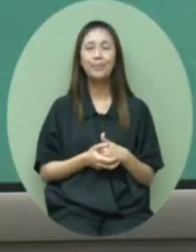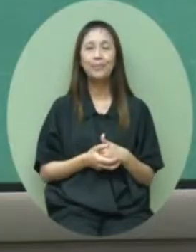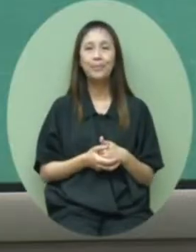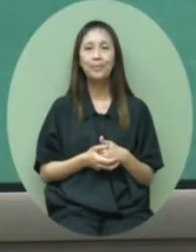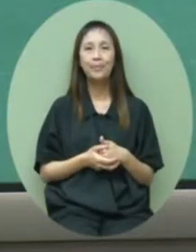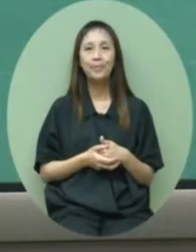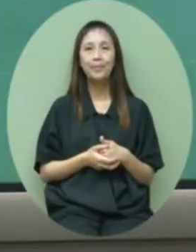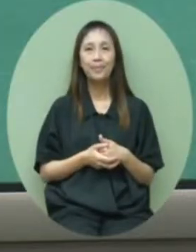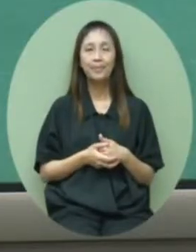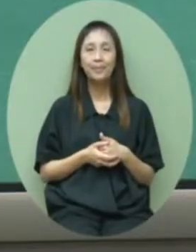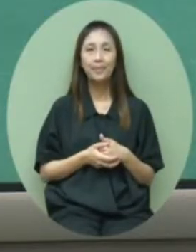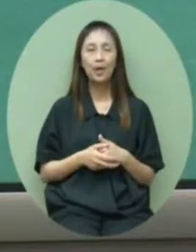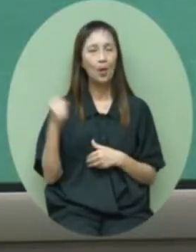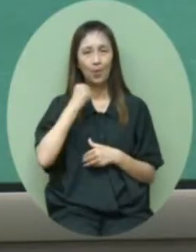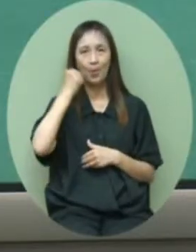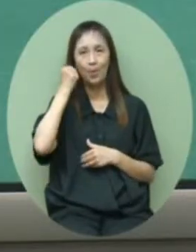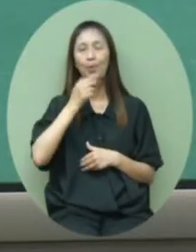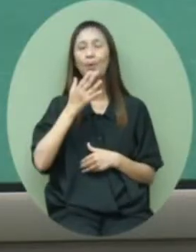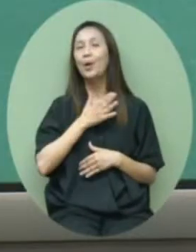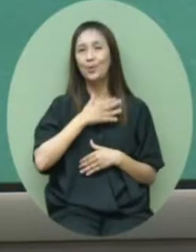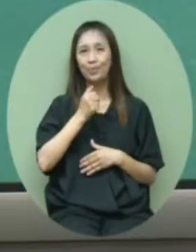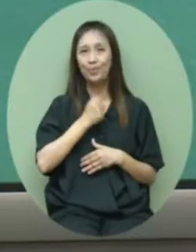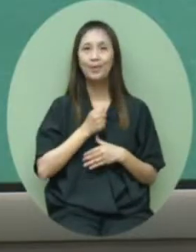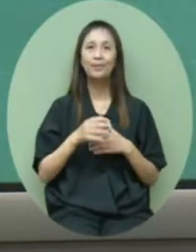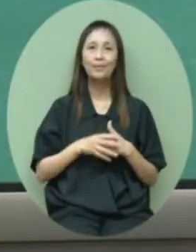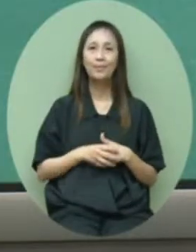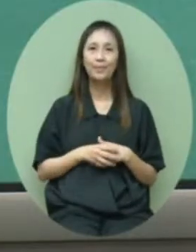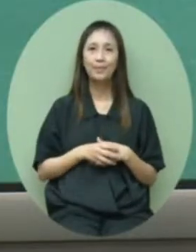But I'm very glad that